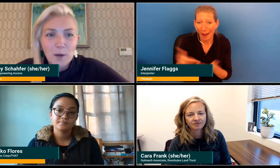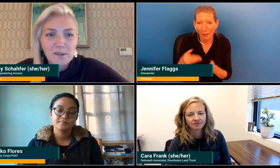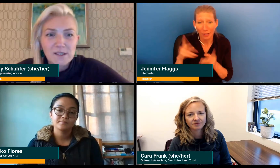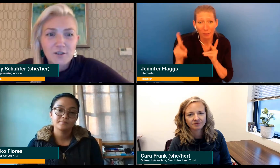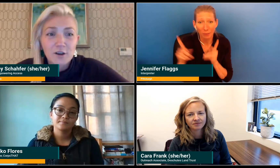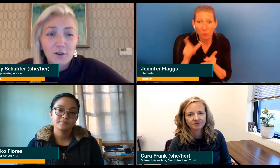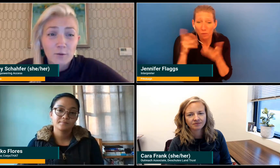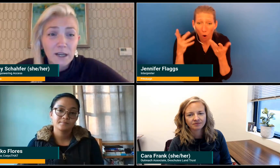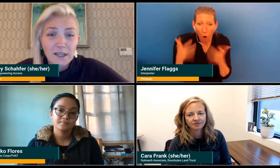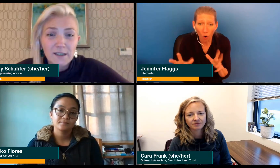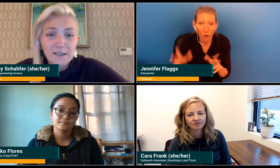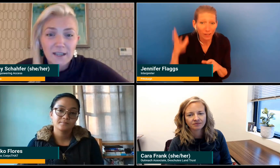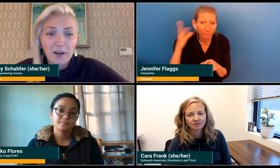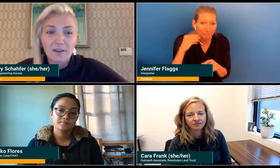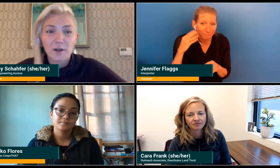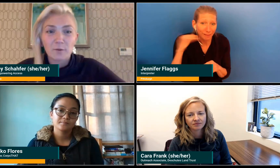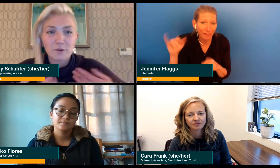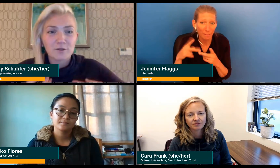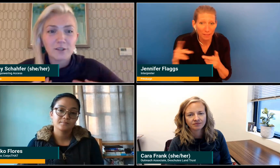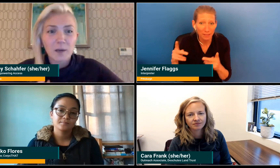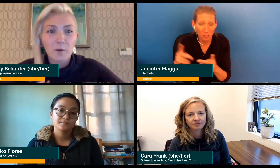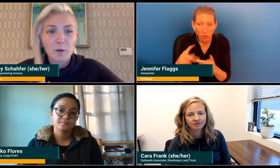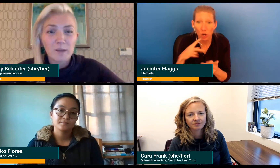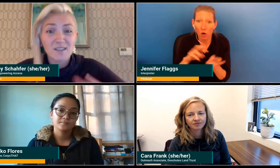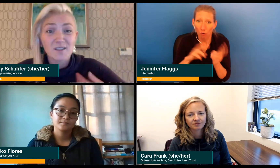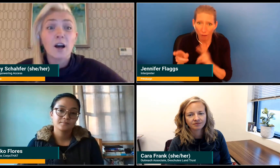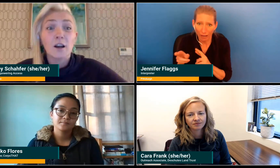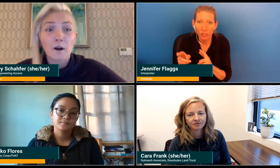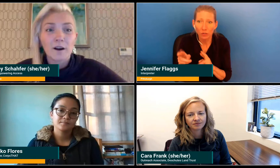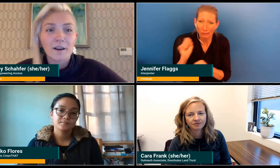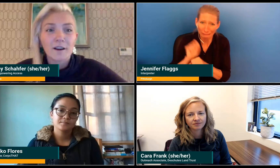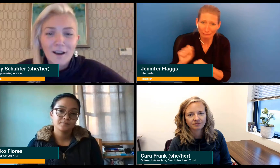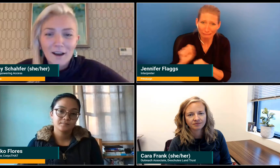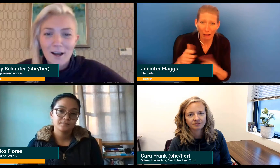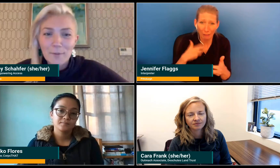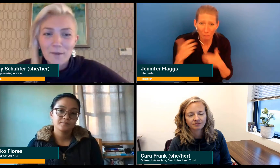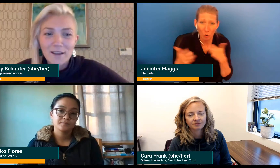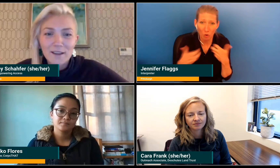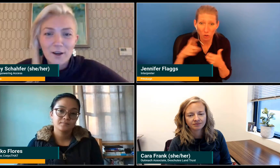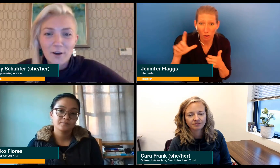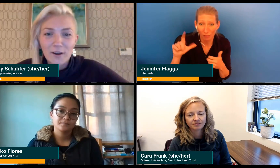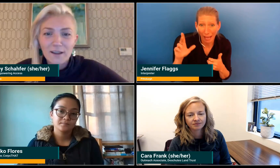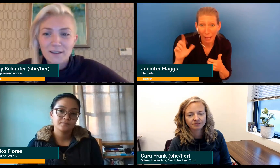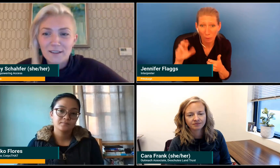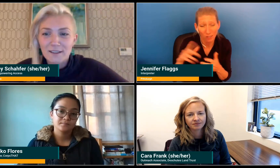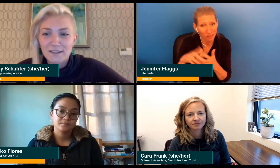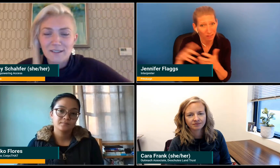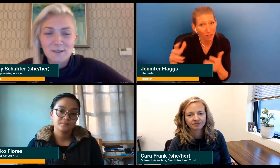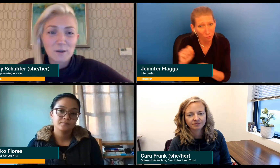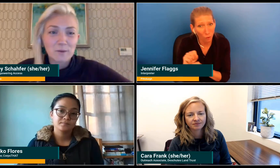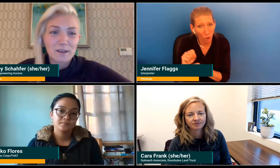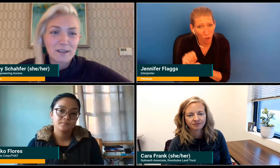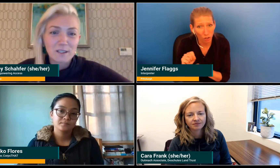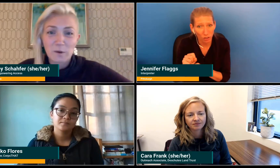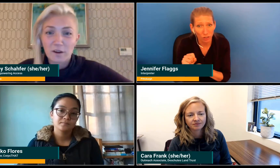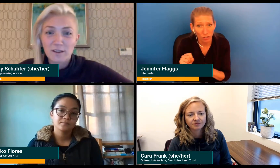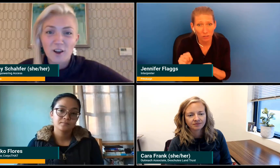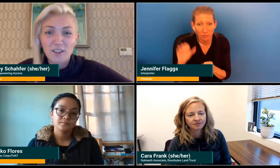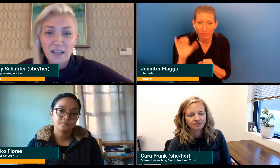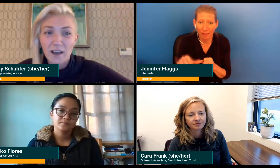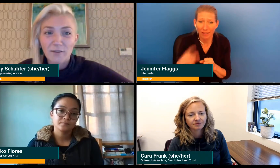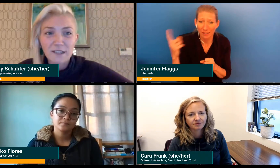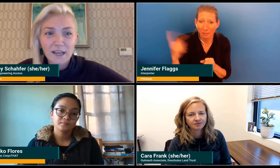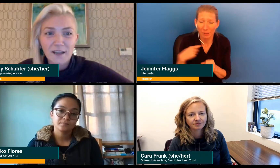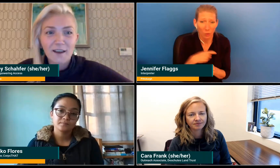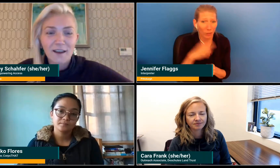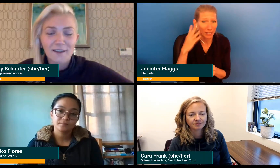themselves in that position and are ready to carry that emotional labor, because it's a lot of work. And because it's something we experience